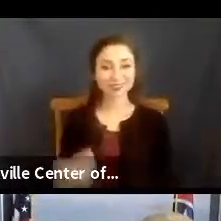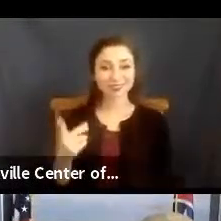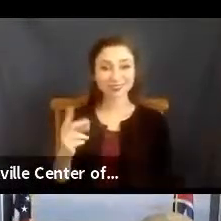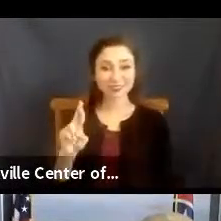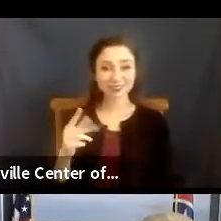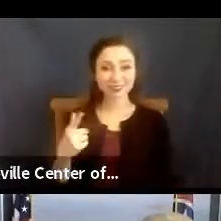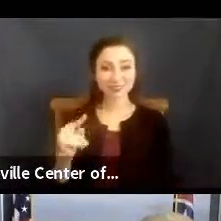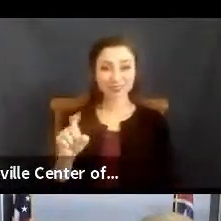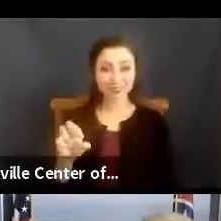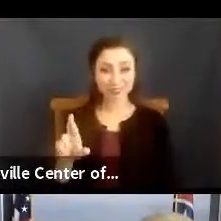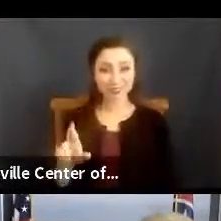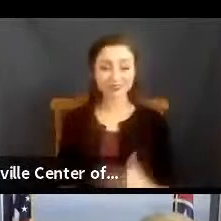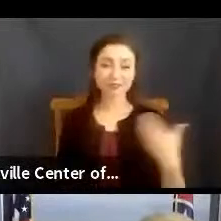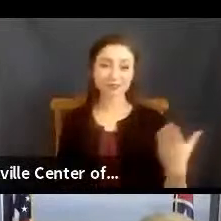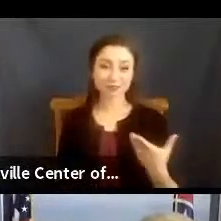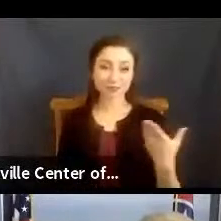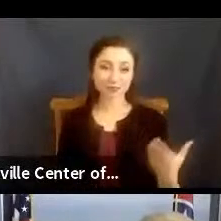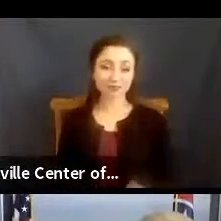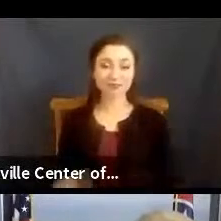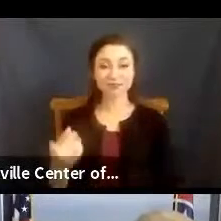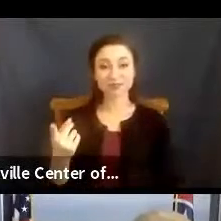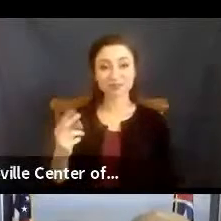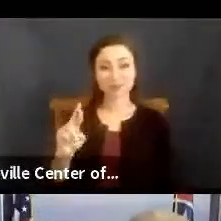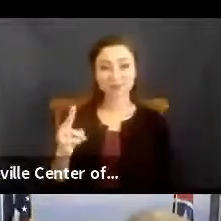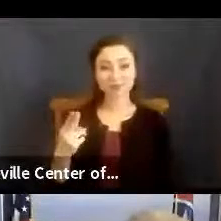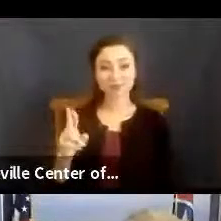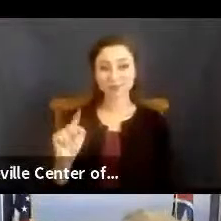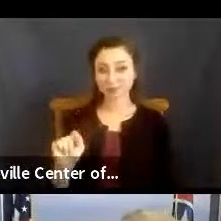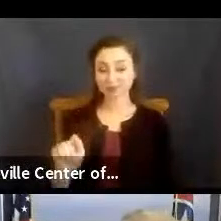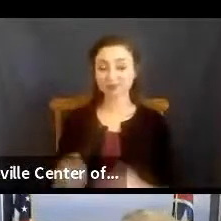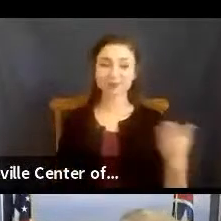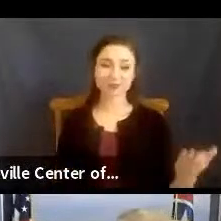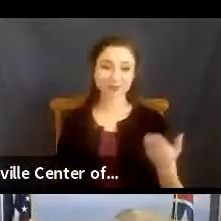Gotcher, Here. Dr. Hurt, Here.